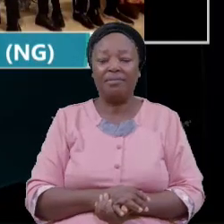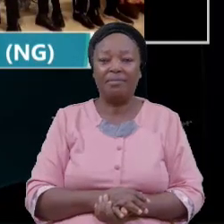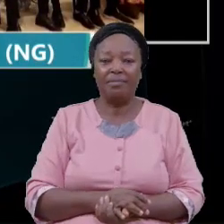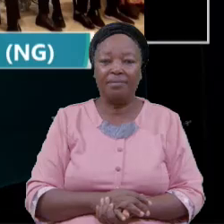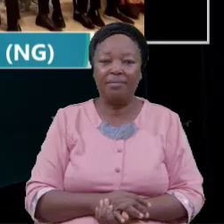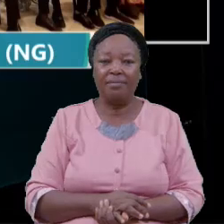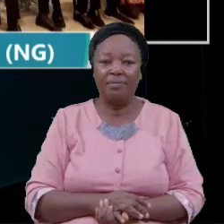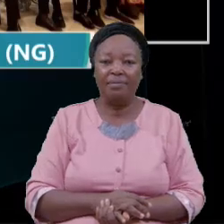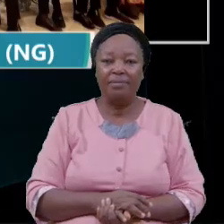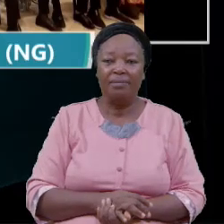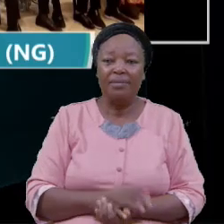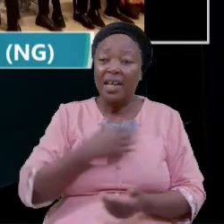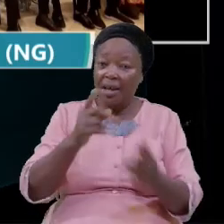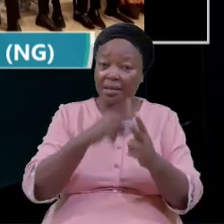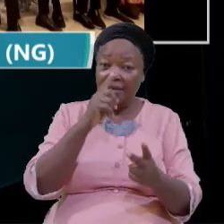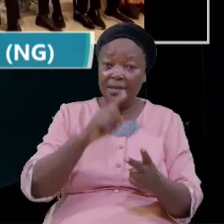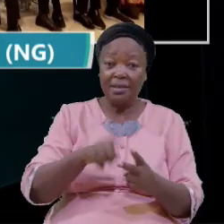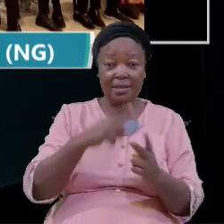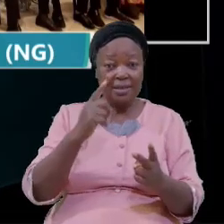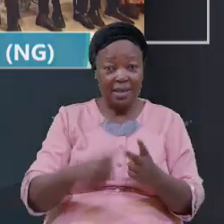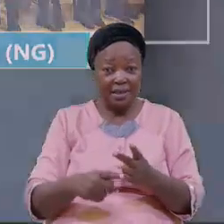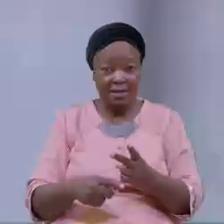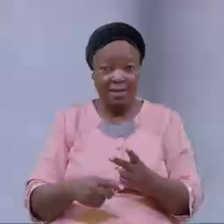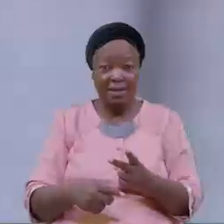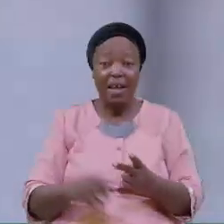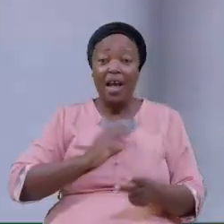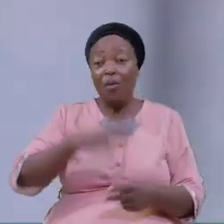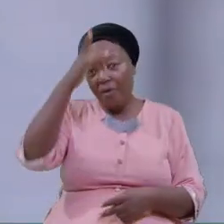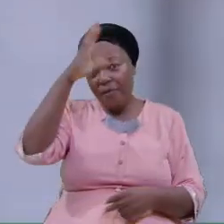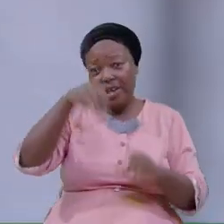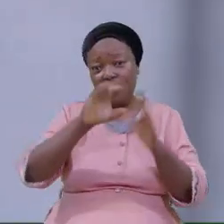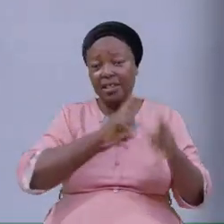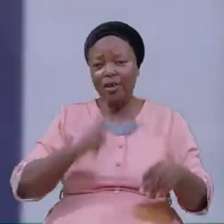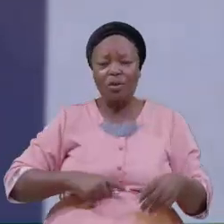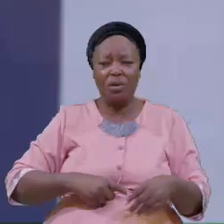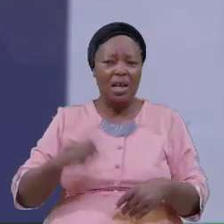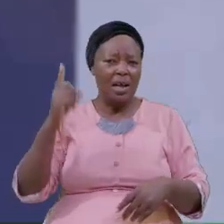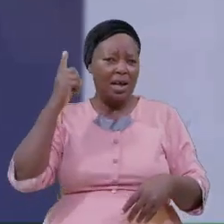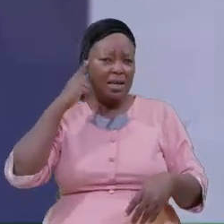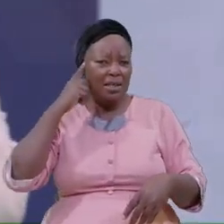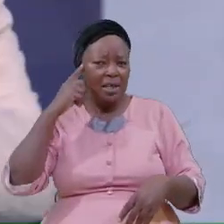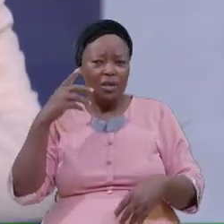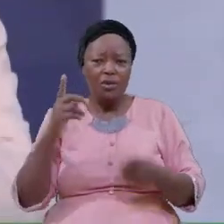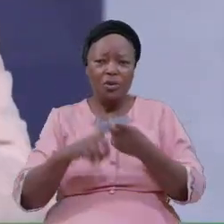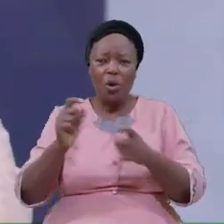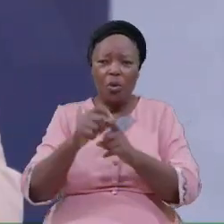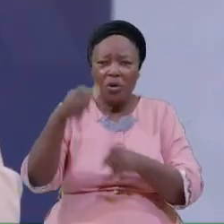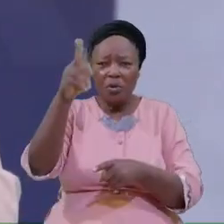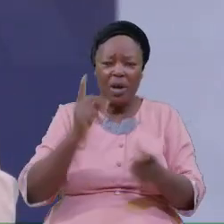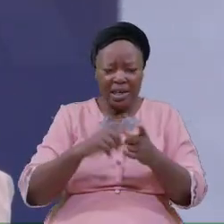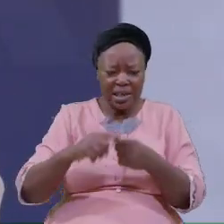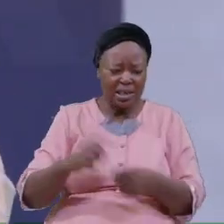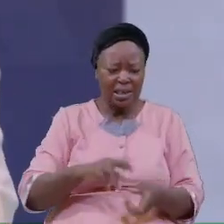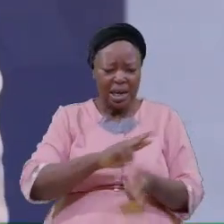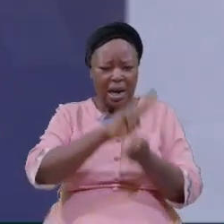And then I got the light of the gospel. I repented, I was